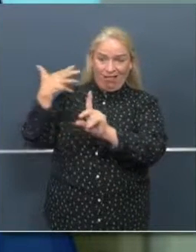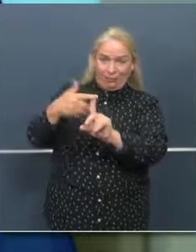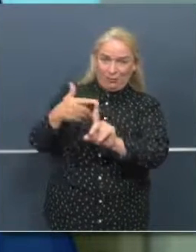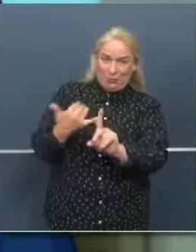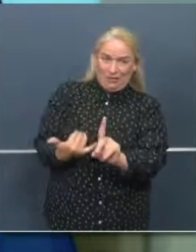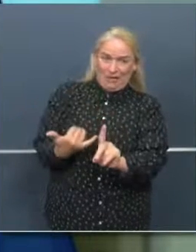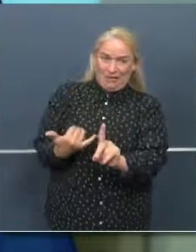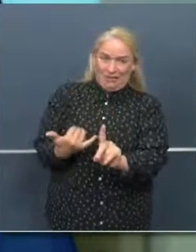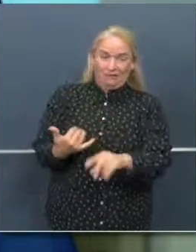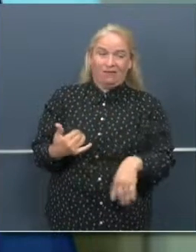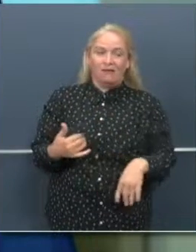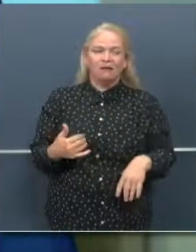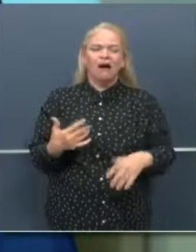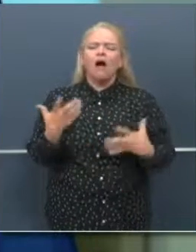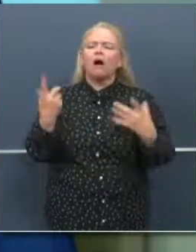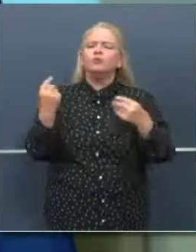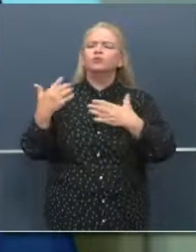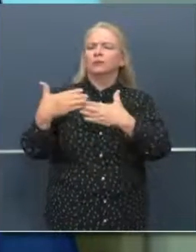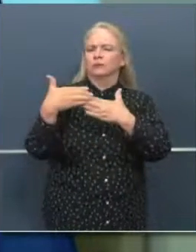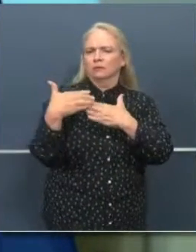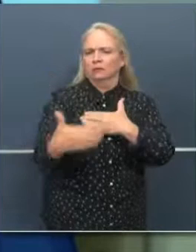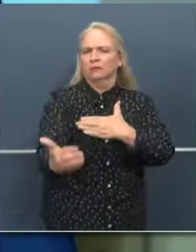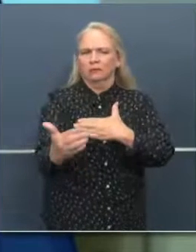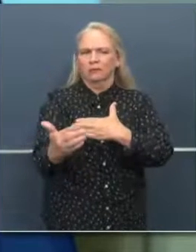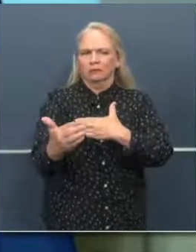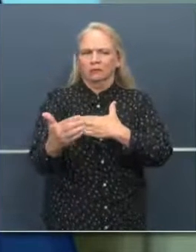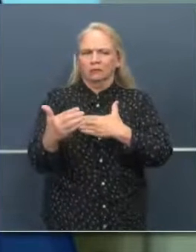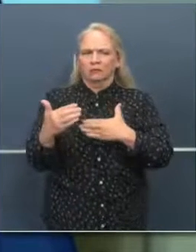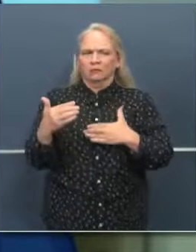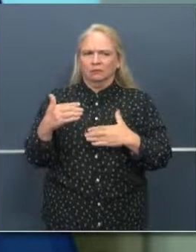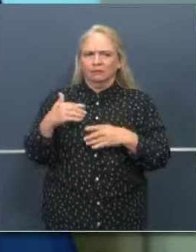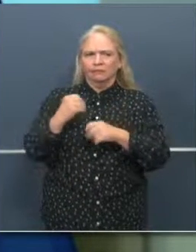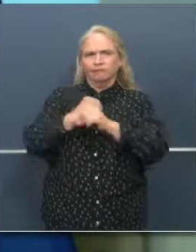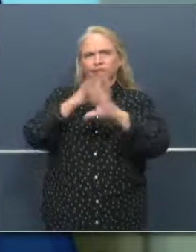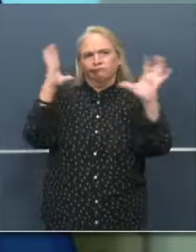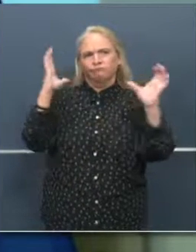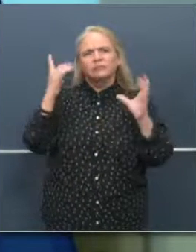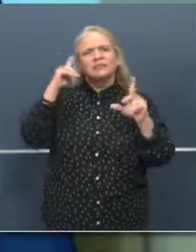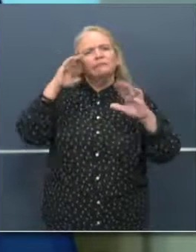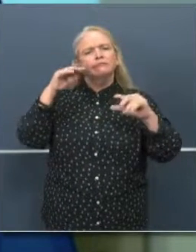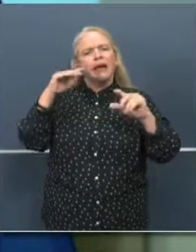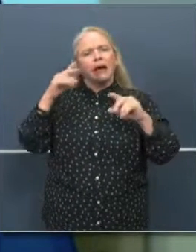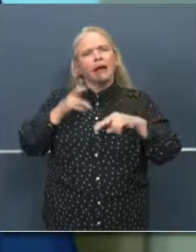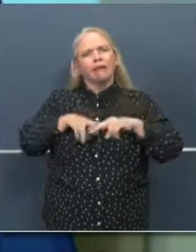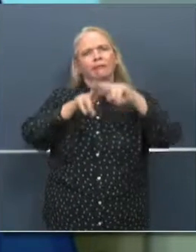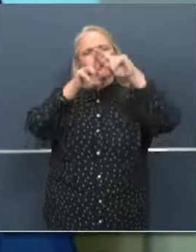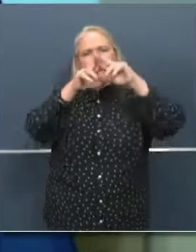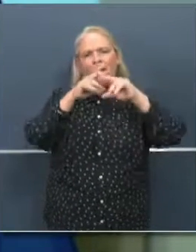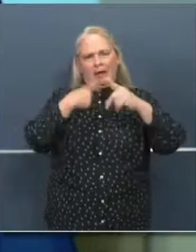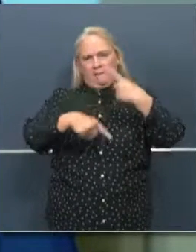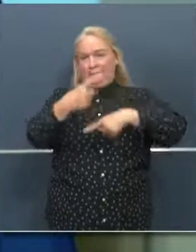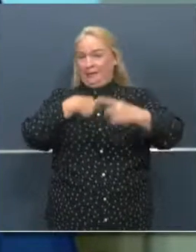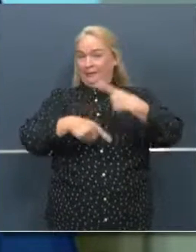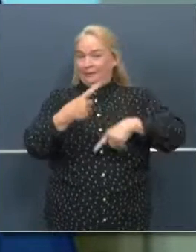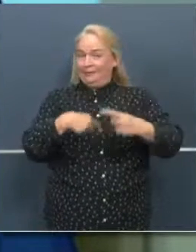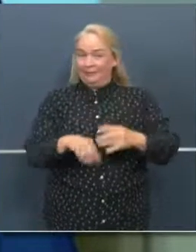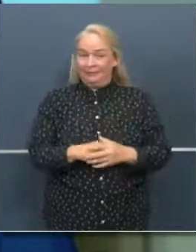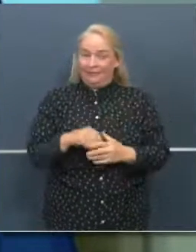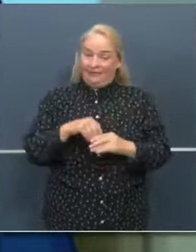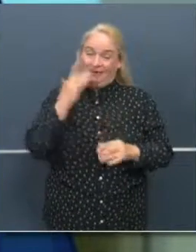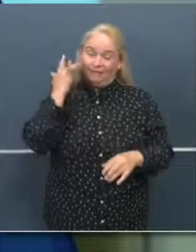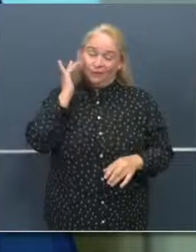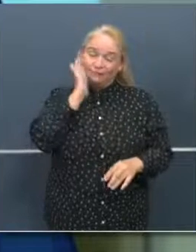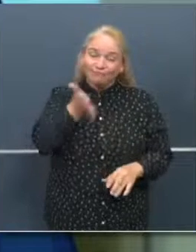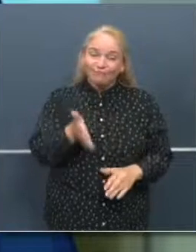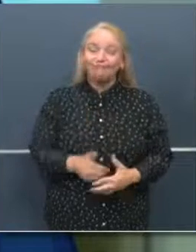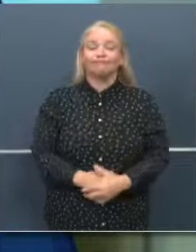launched prepared the to nation's do to first meet stay-at-home increased order number of cases on March 19th. Its that we are purpose was experiencing foundational currently here was in to the save state of lives California,